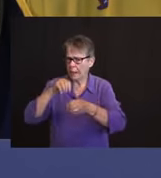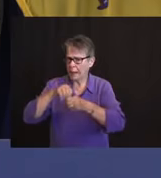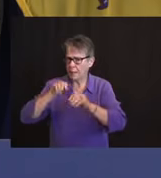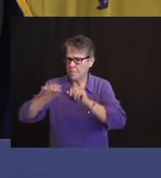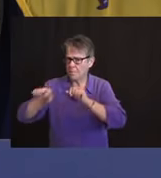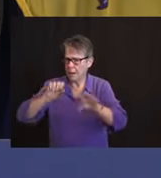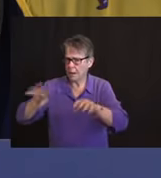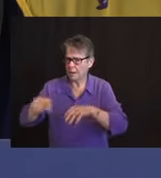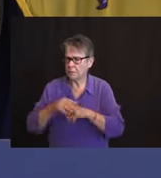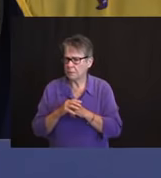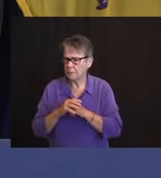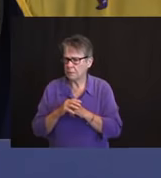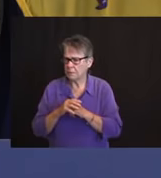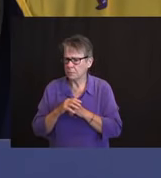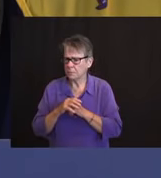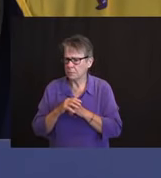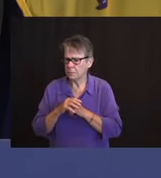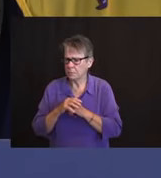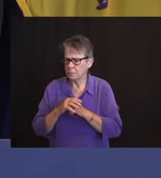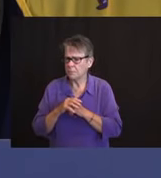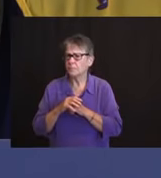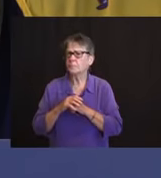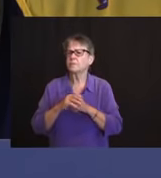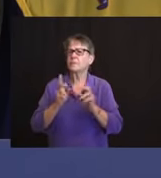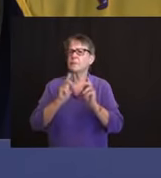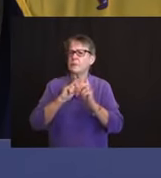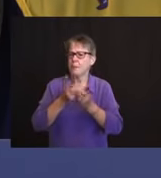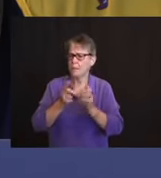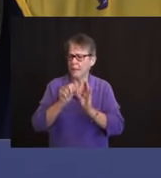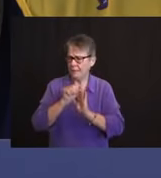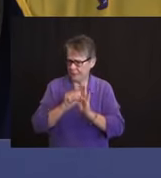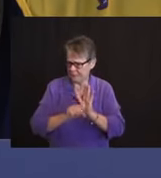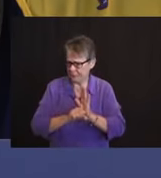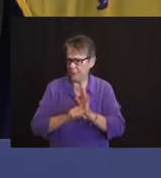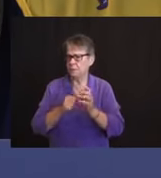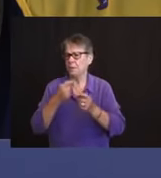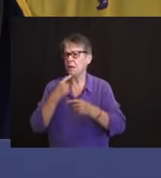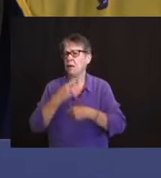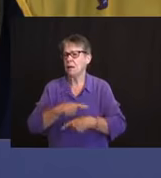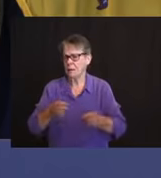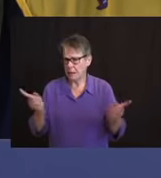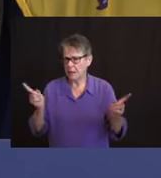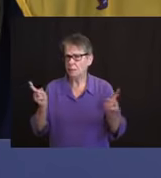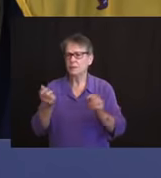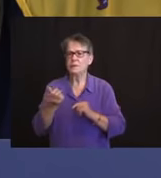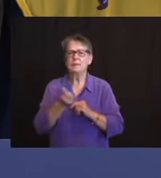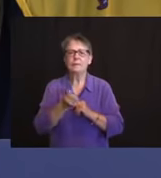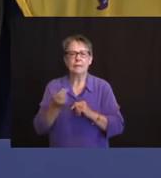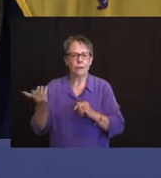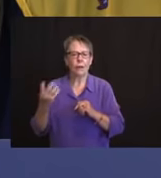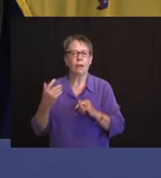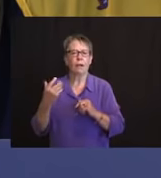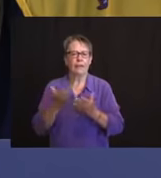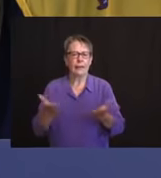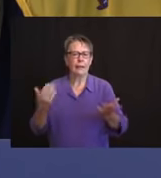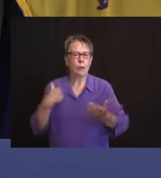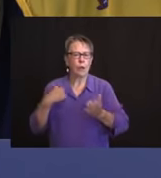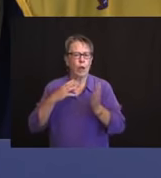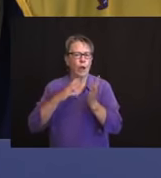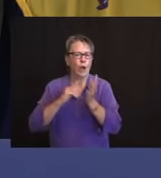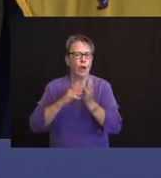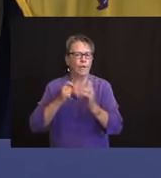the governor's executive order as well as last week, a number of measures building off of the lessons we learned from May 12th. The reforms that were